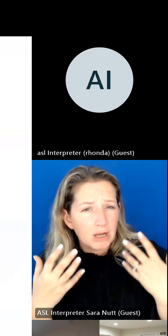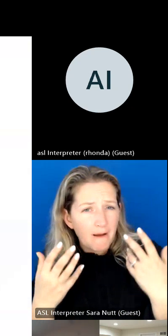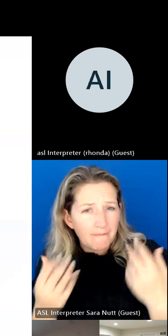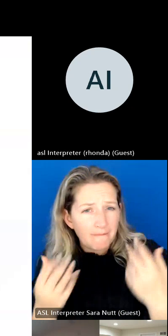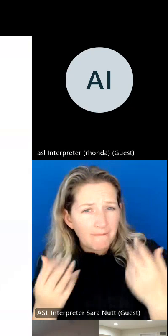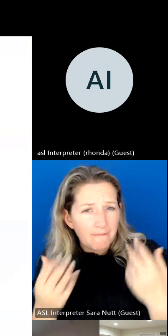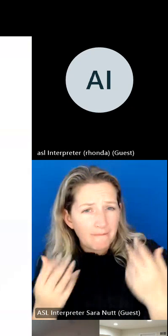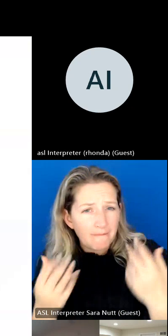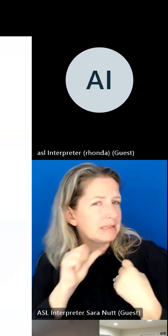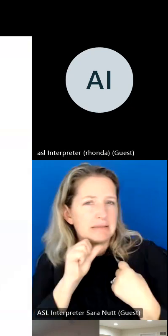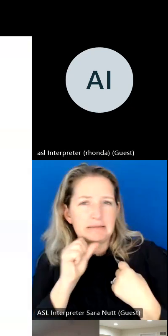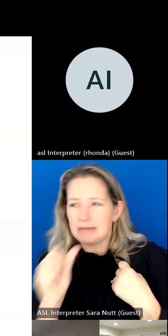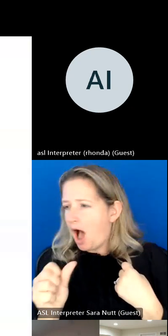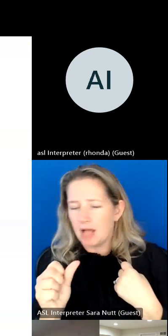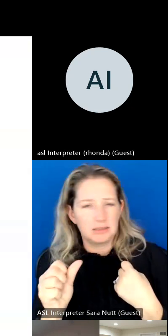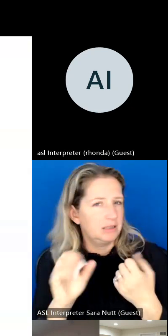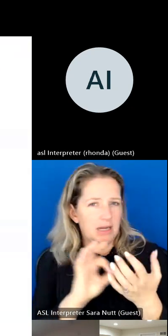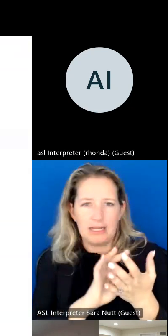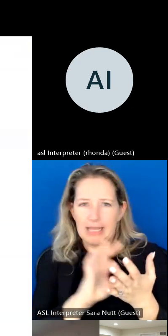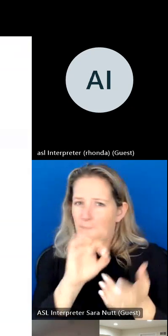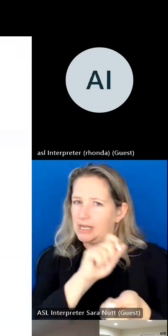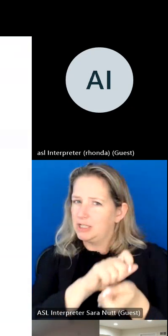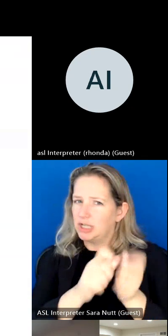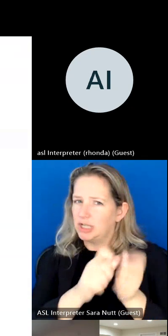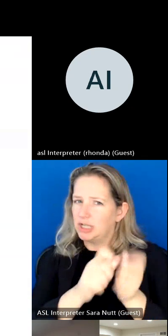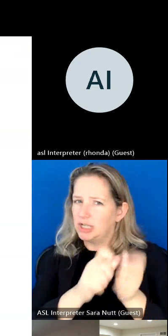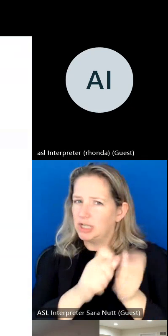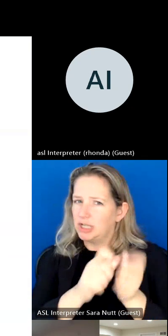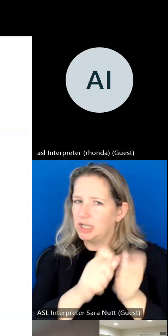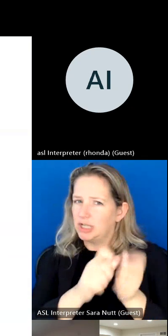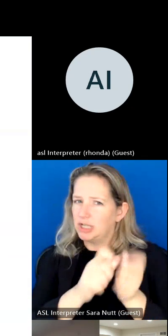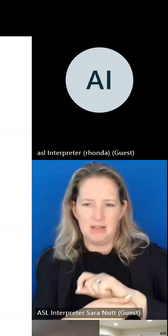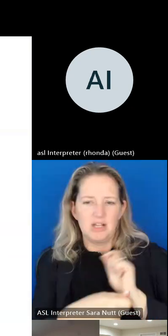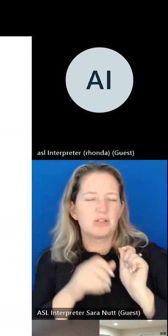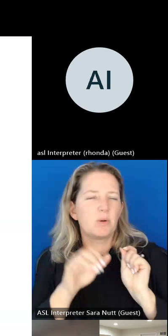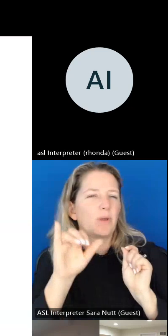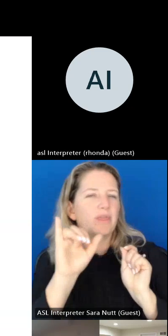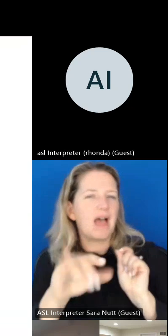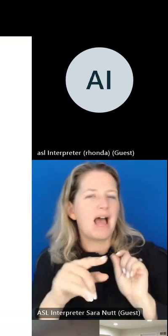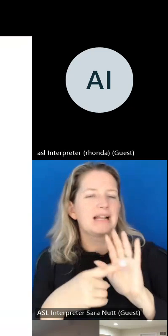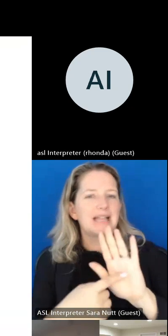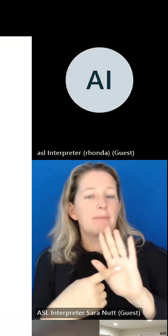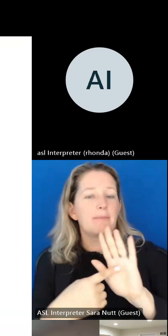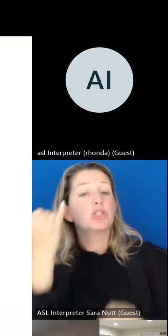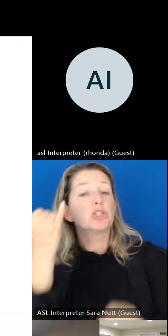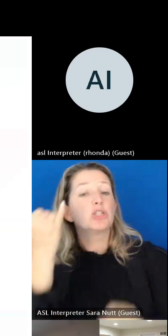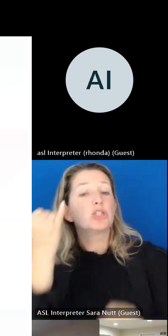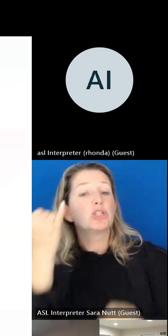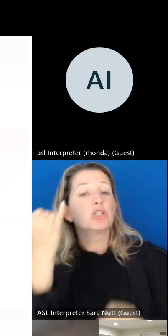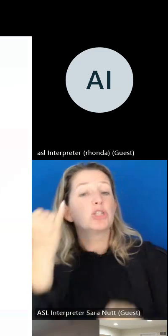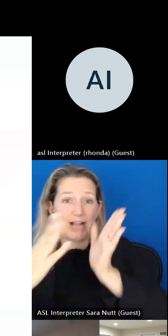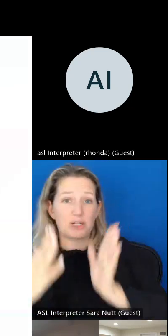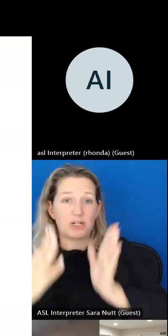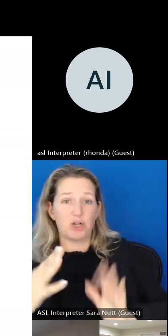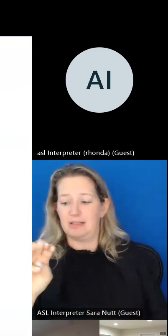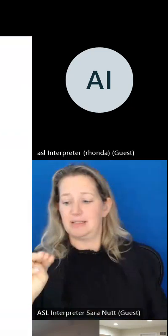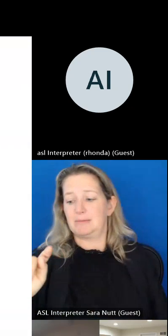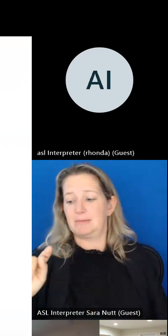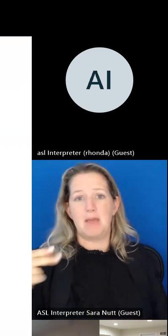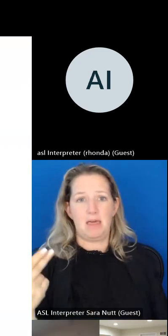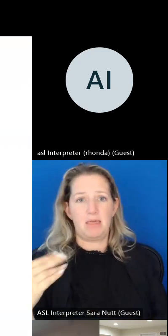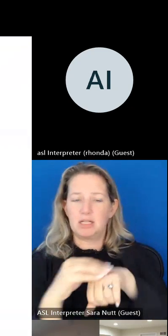right? So like the example I said where the contractor just didn't invoice the money for